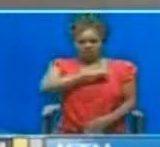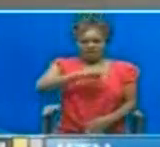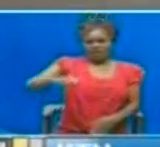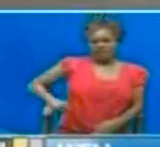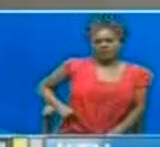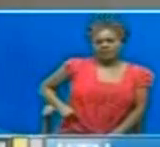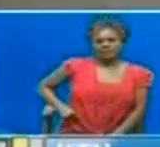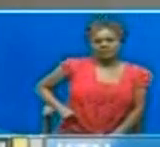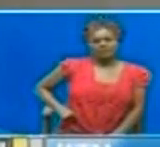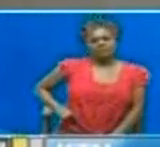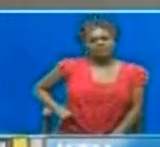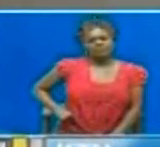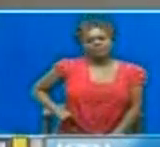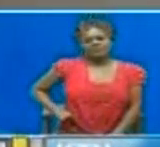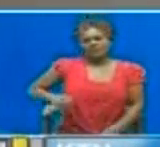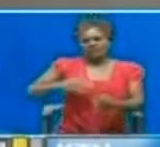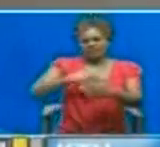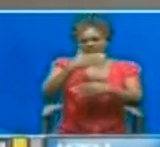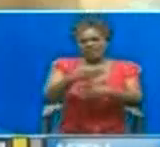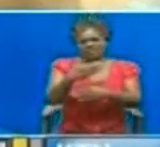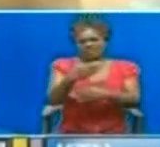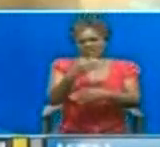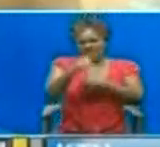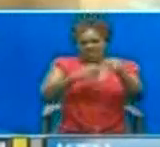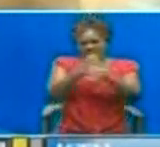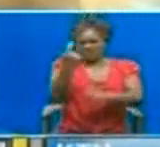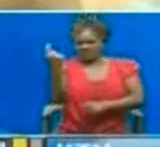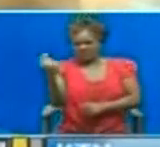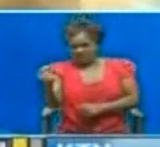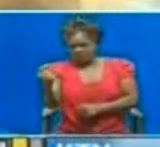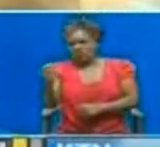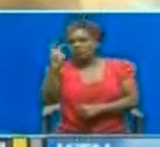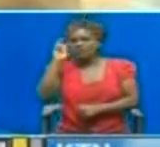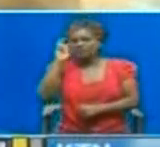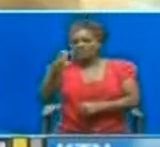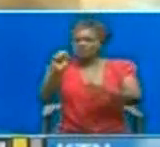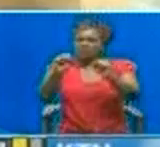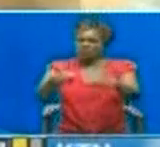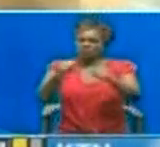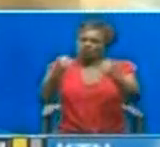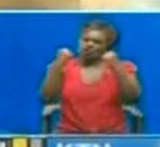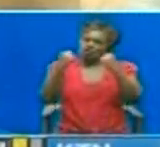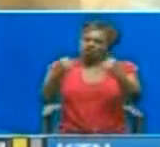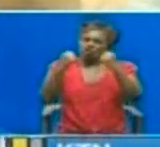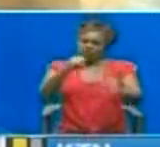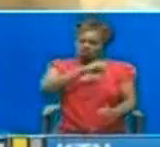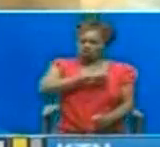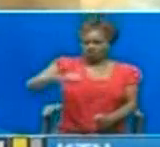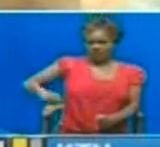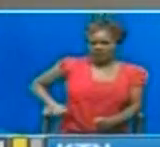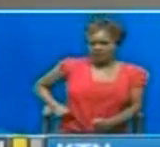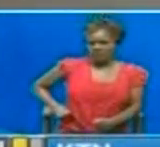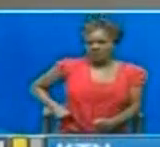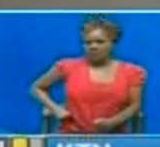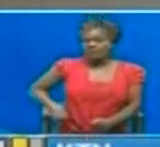that maybe in the next few years? Are we going to see a much strong, I'm not saying the Senate is weak, but are we